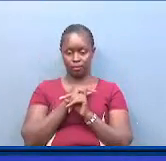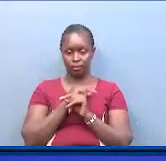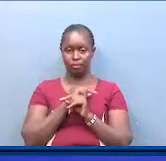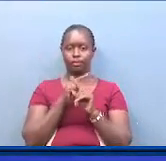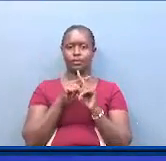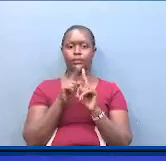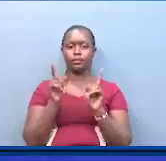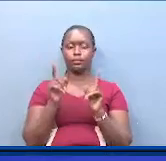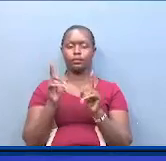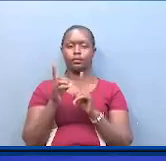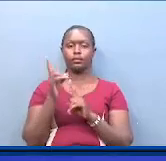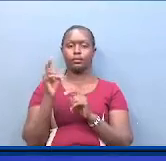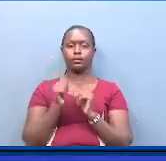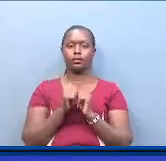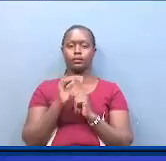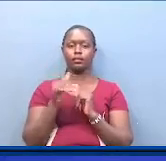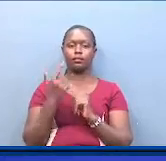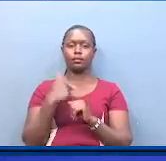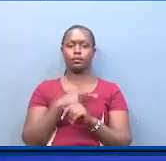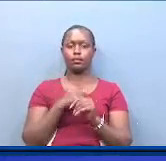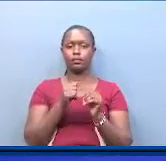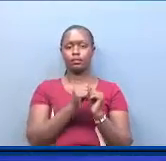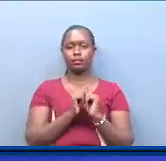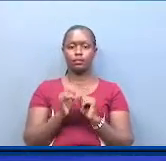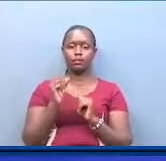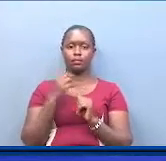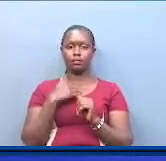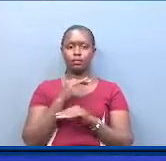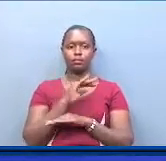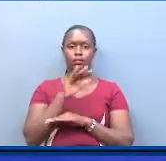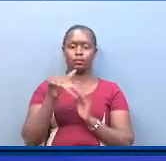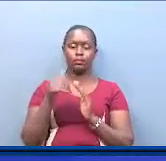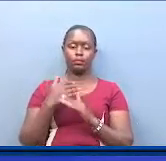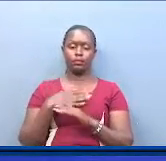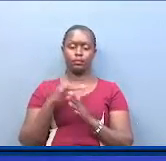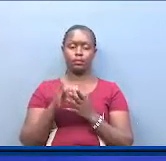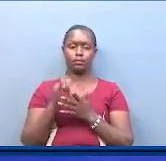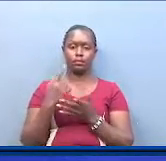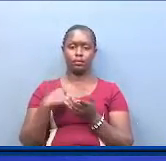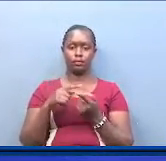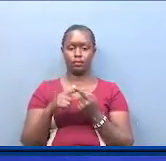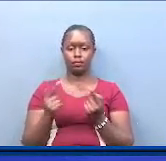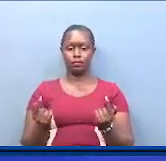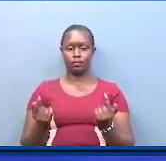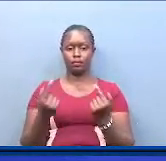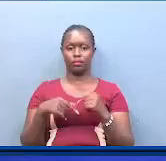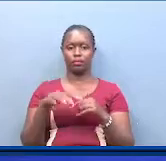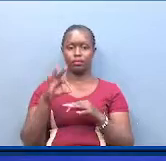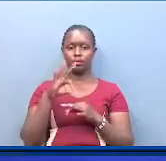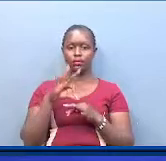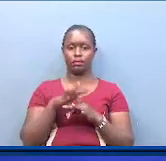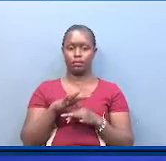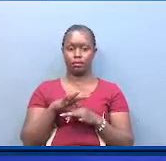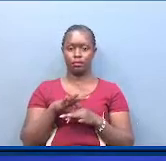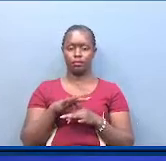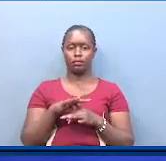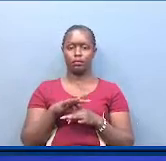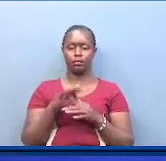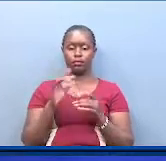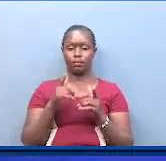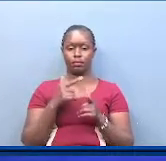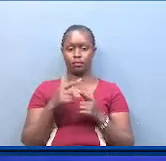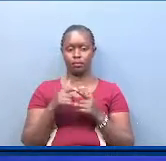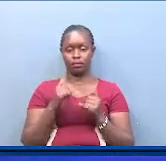Azimio, but on 10th, we shall all be Kenyans. So I want to urge everybody, we come out and actually vote.